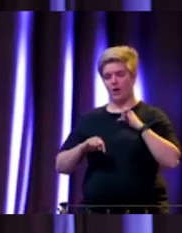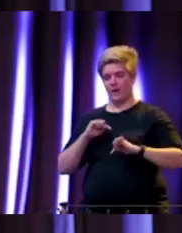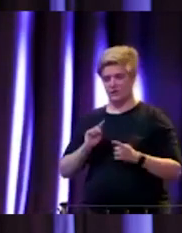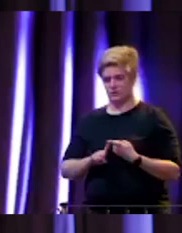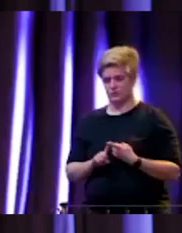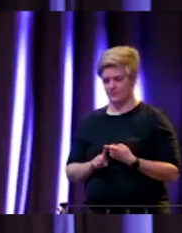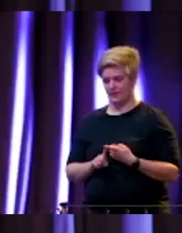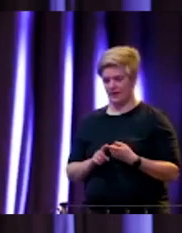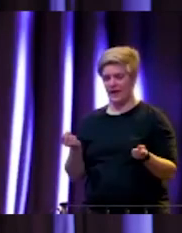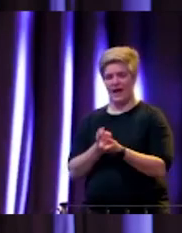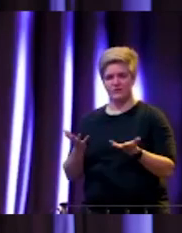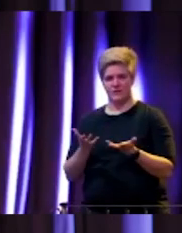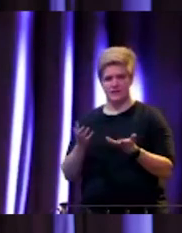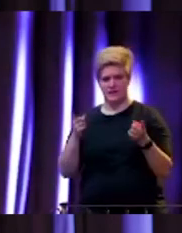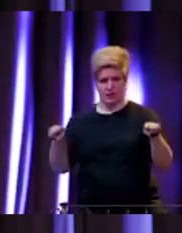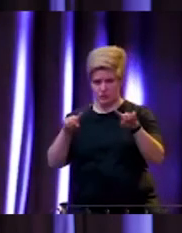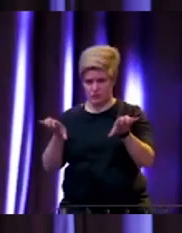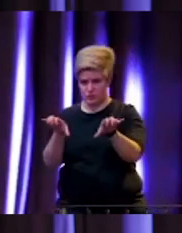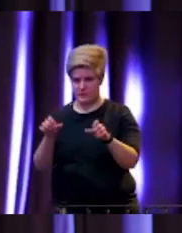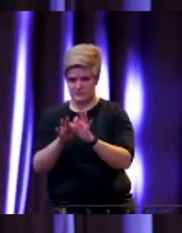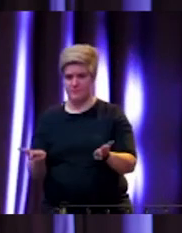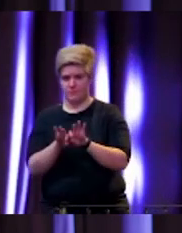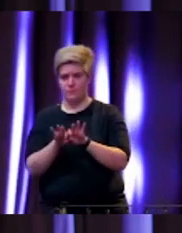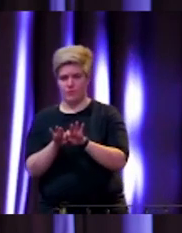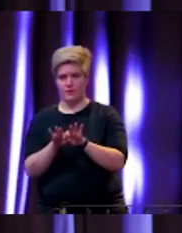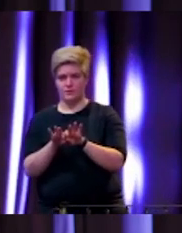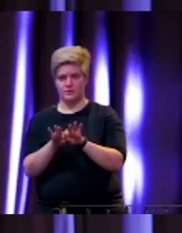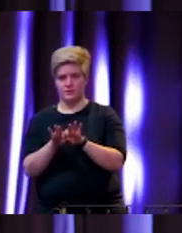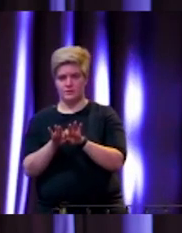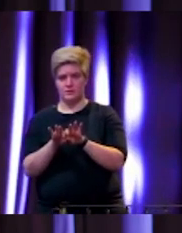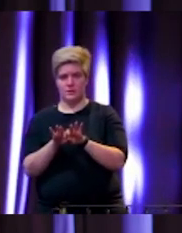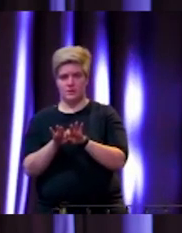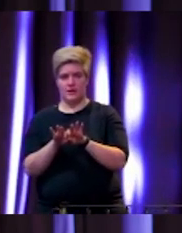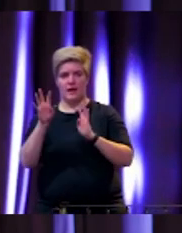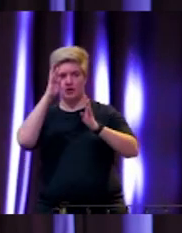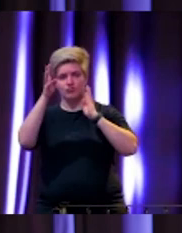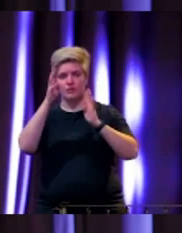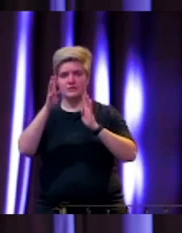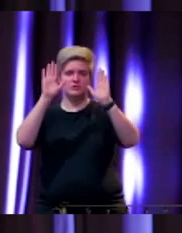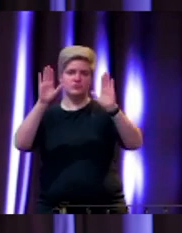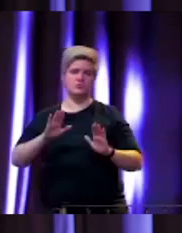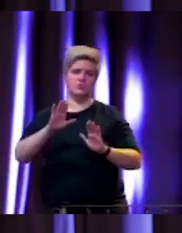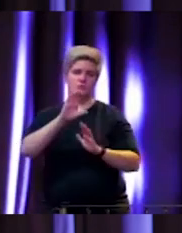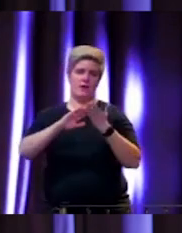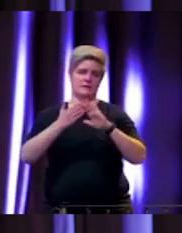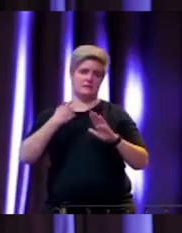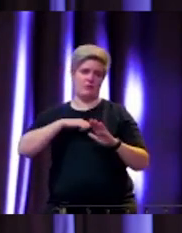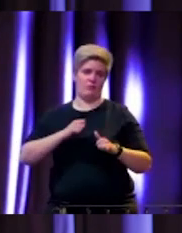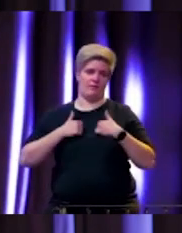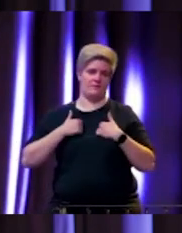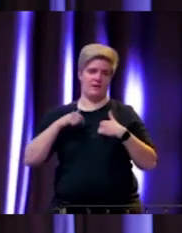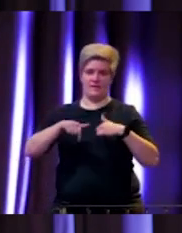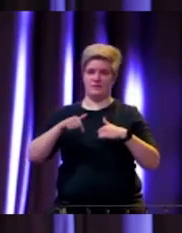everything that everybody's doing is important and creates this wonderful city that we're in and this wonderful,